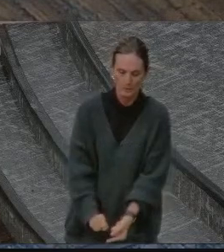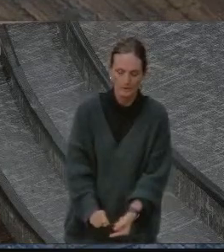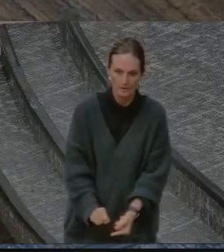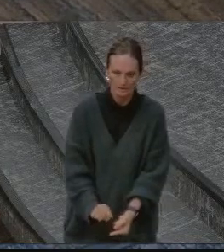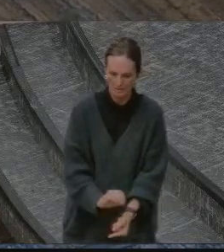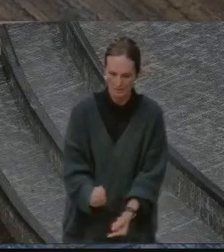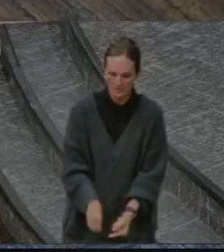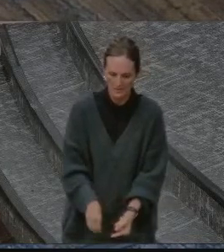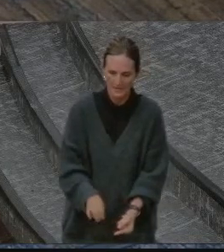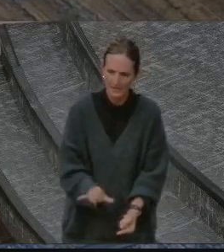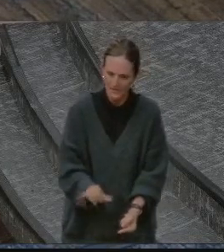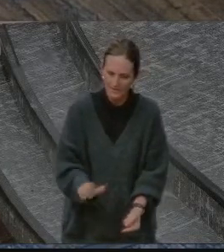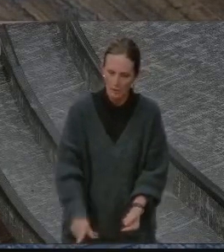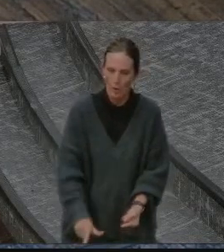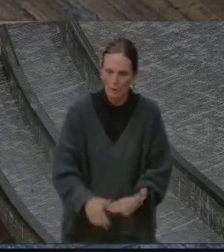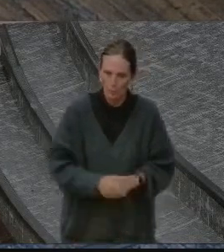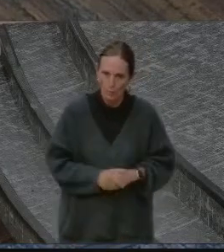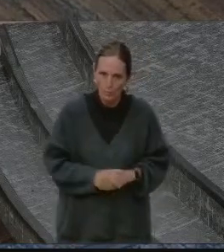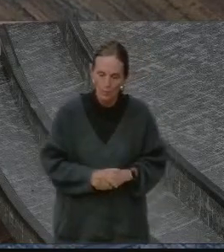be very low.